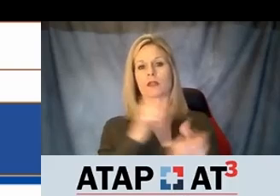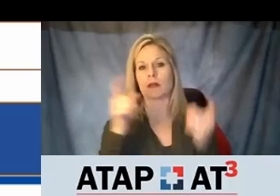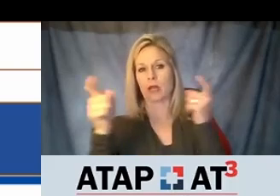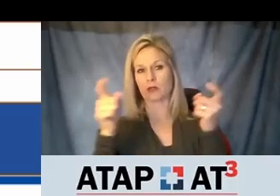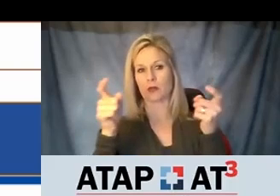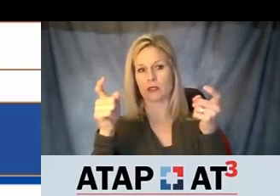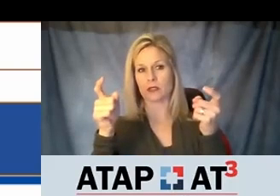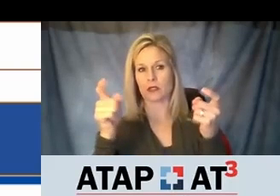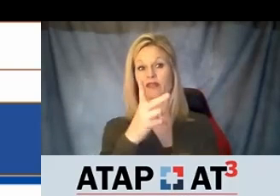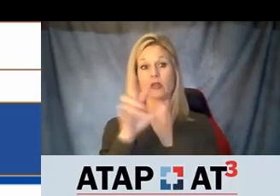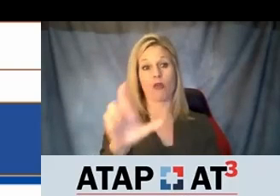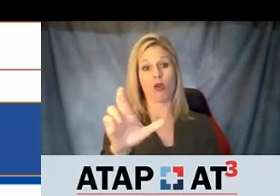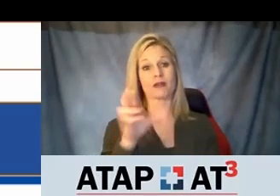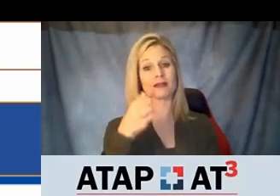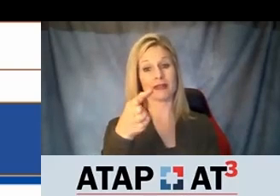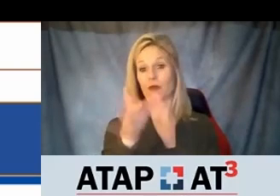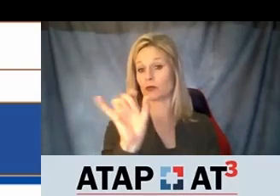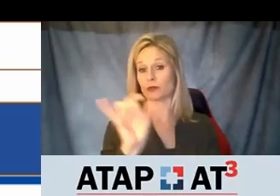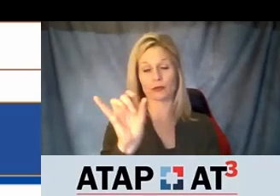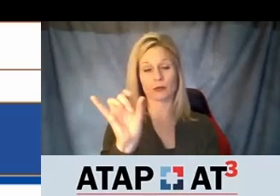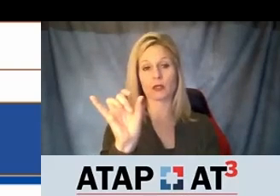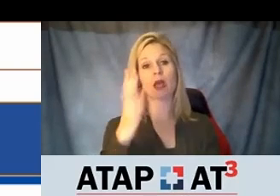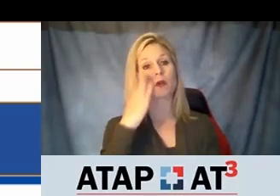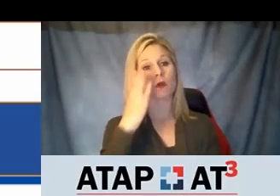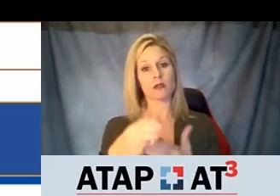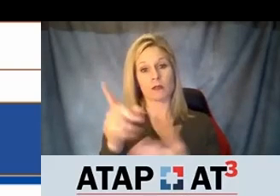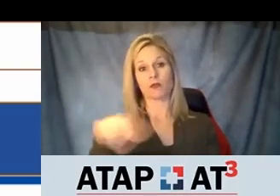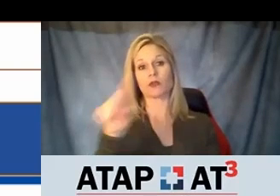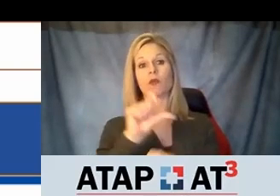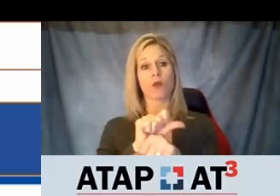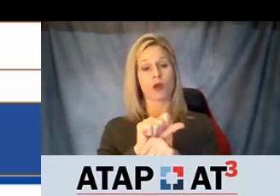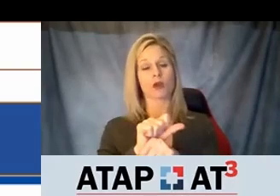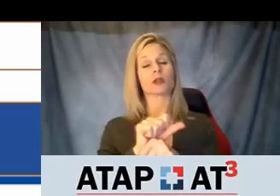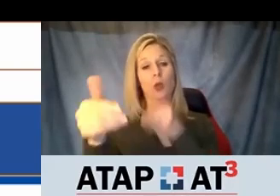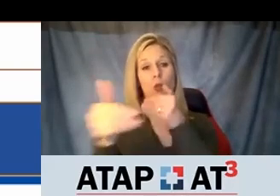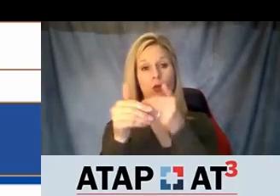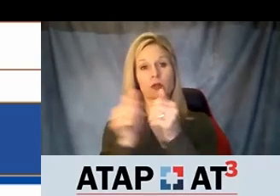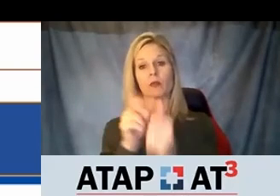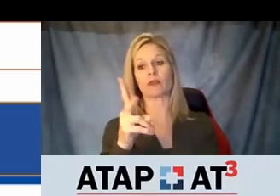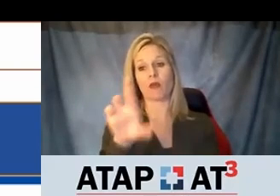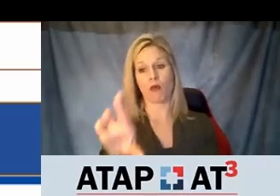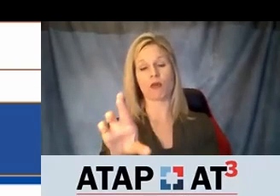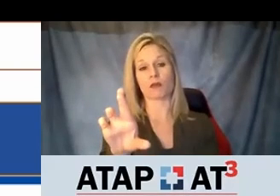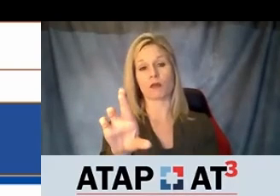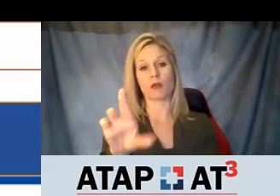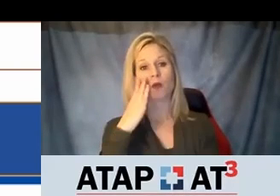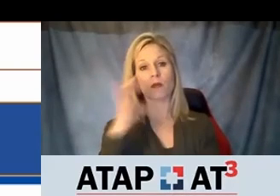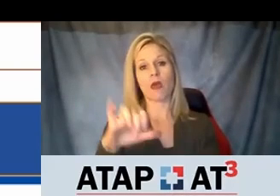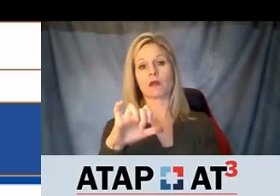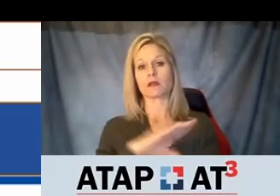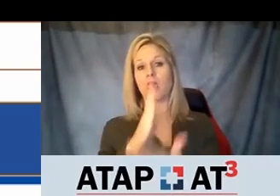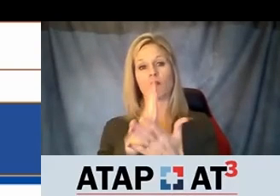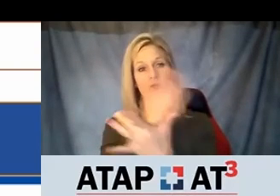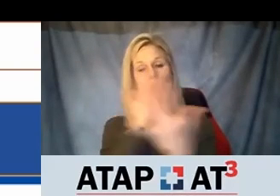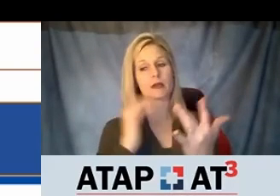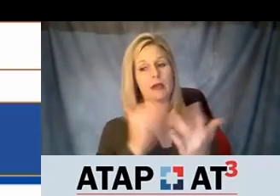VR is out there too, and I know that some of you work closely with them. So we can never forget our VR